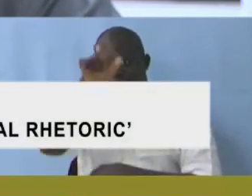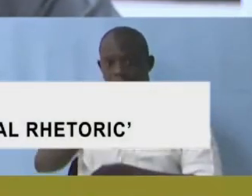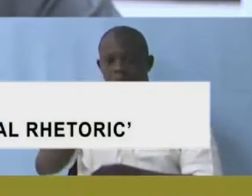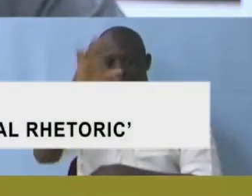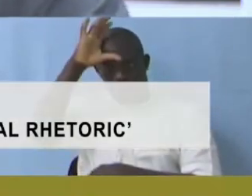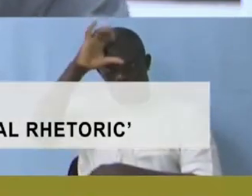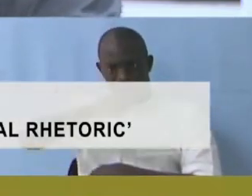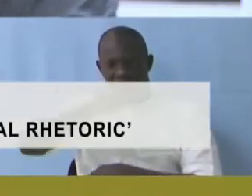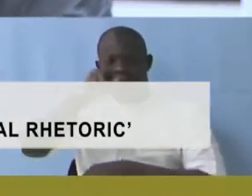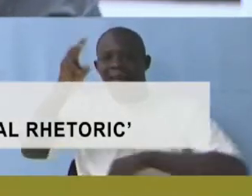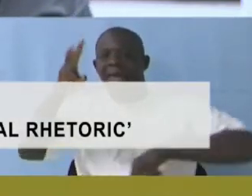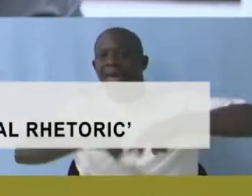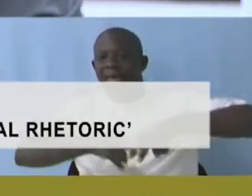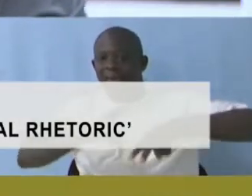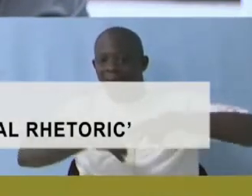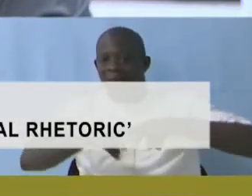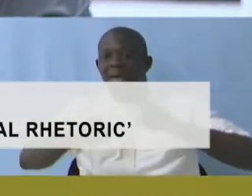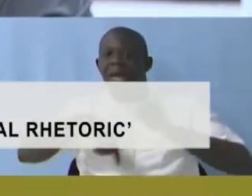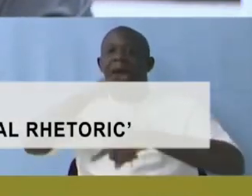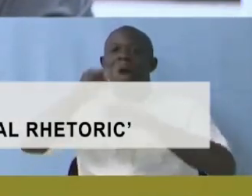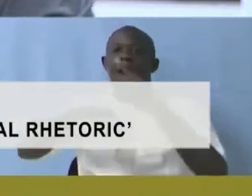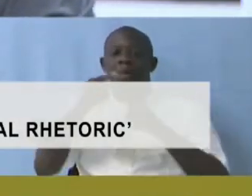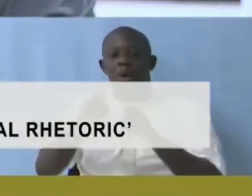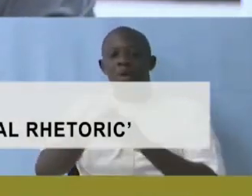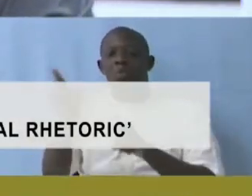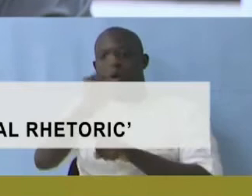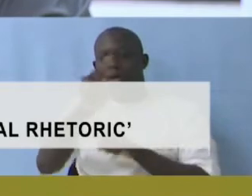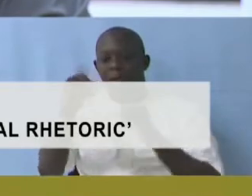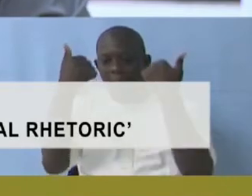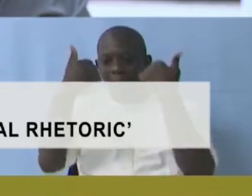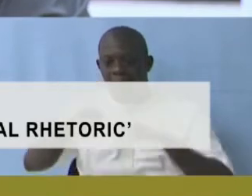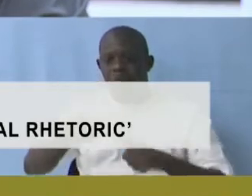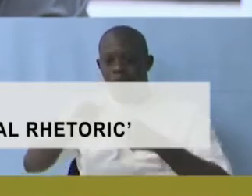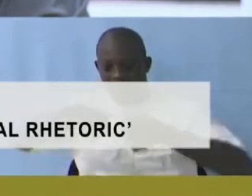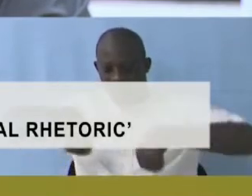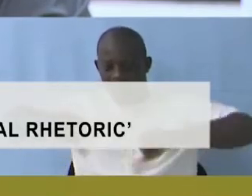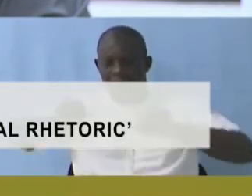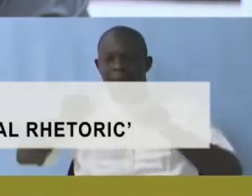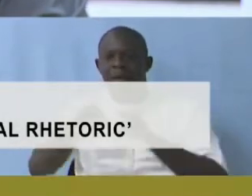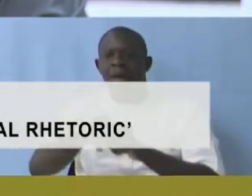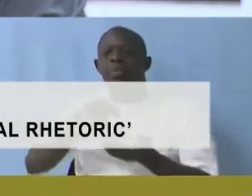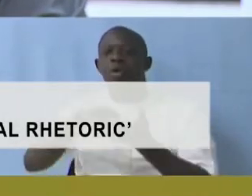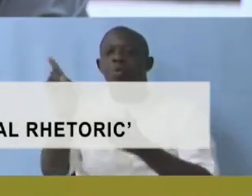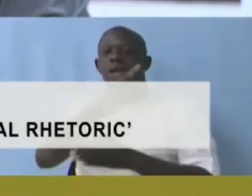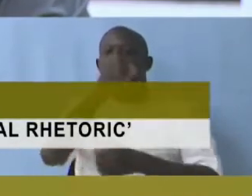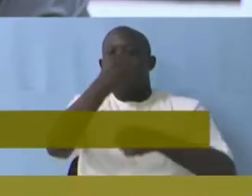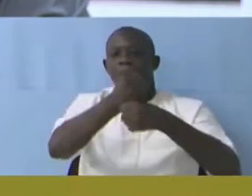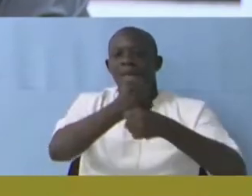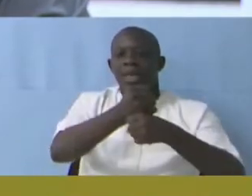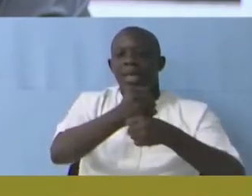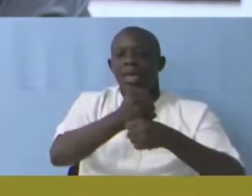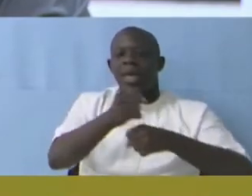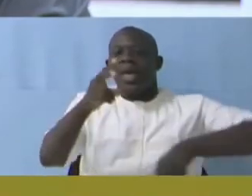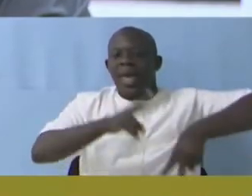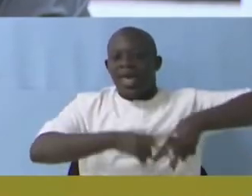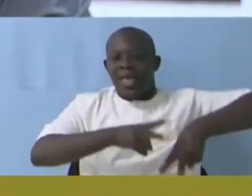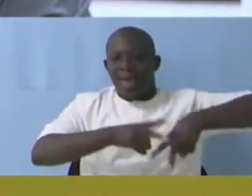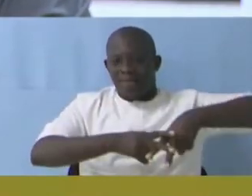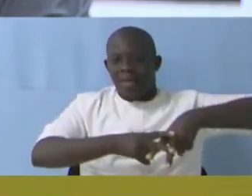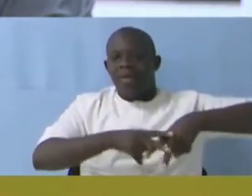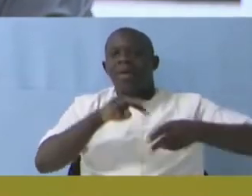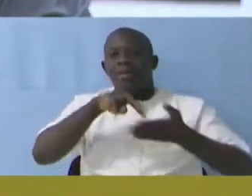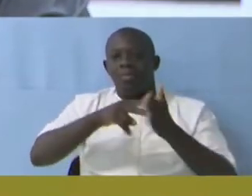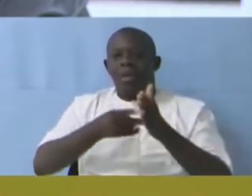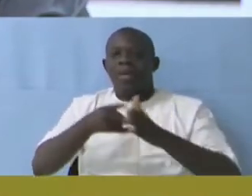on HIV/AIDS in the Gambia and how HIV/AIDS treatment was approached and dealt with by the MRC